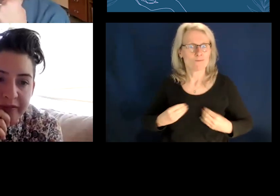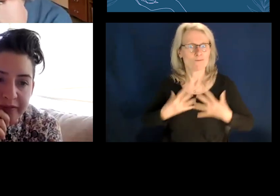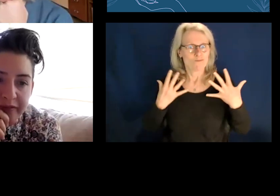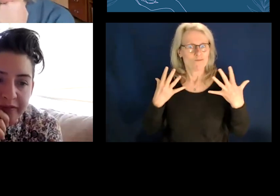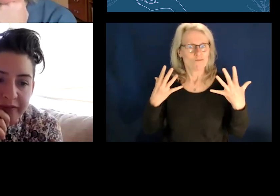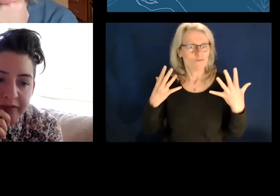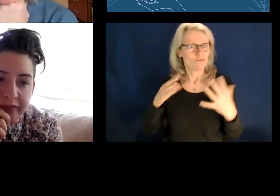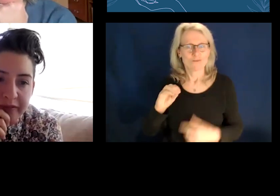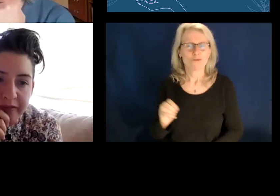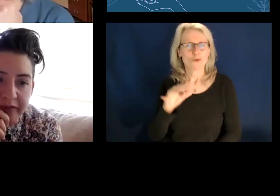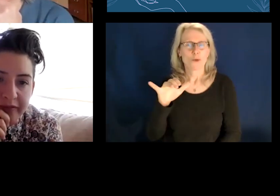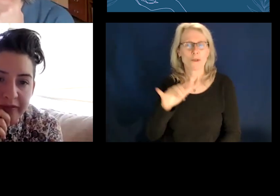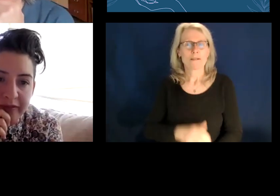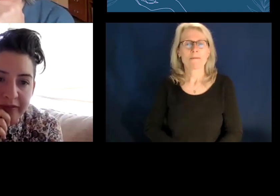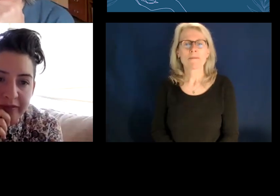as a sidebar,